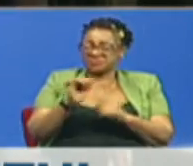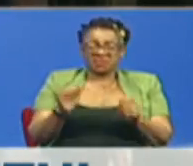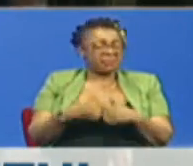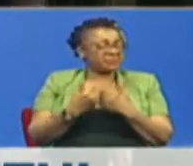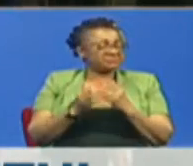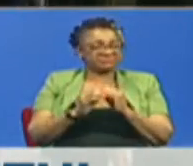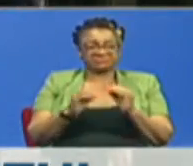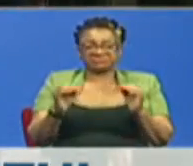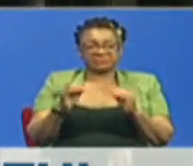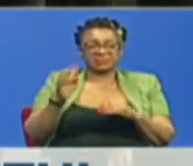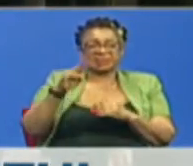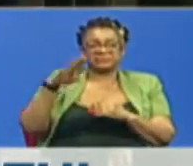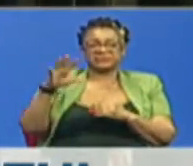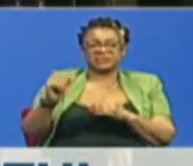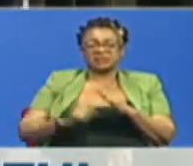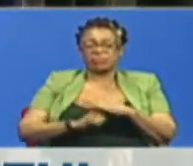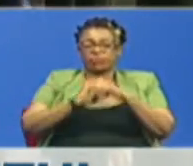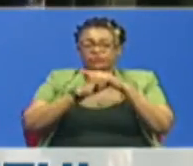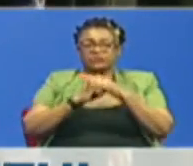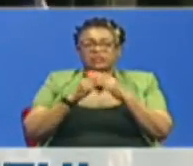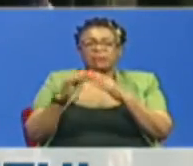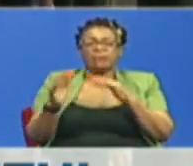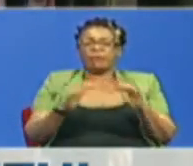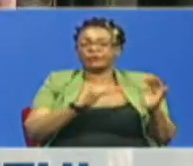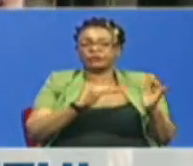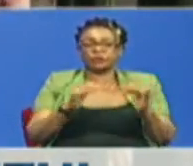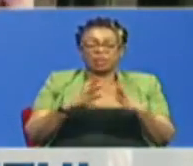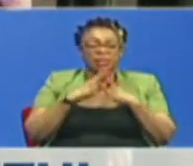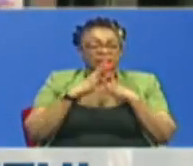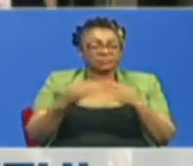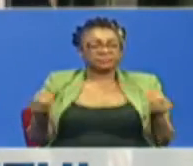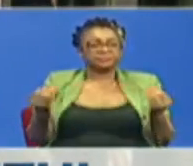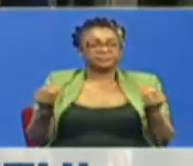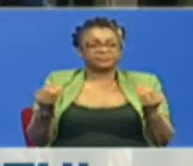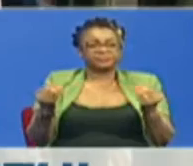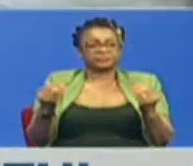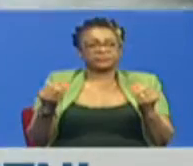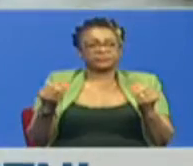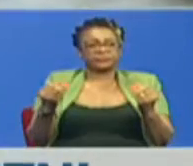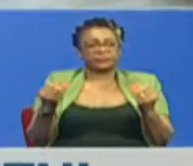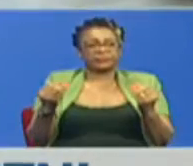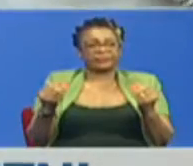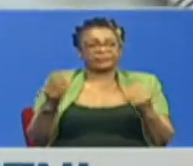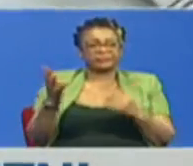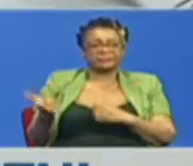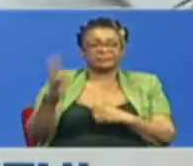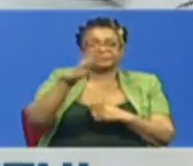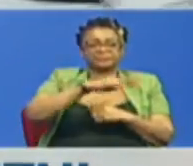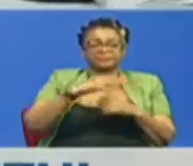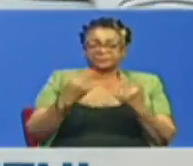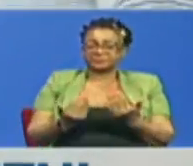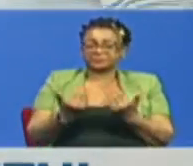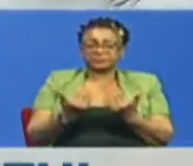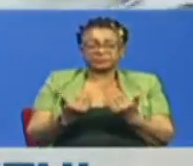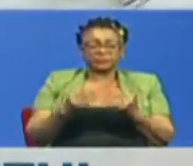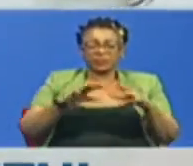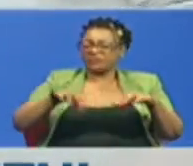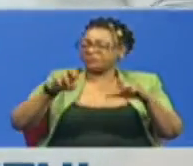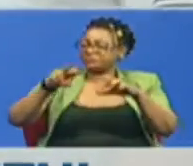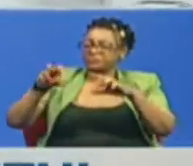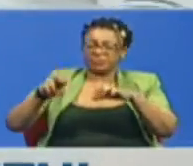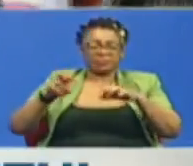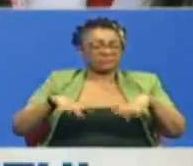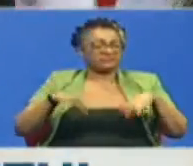as MCAs supporting the motion have reportedly gone missing. 4 days now, they haven't been traced, and the mover